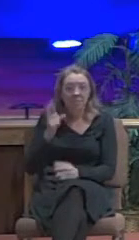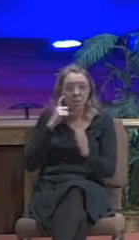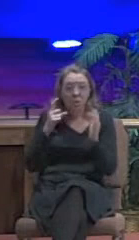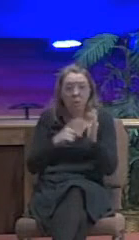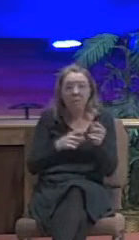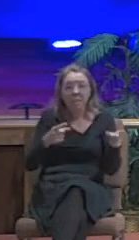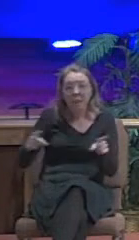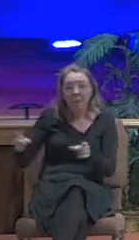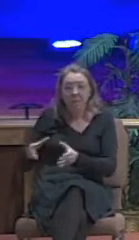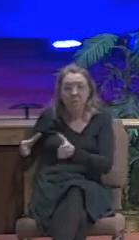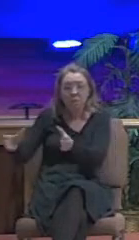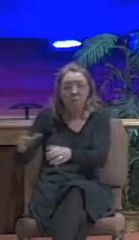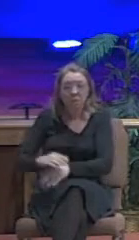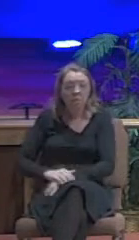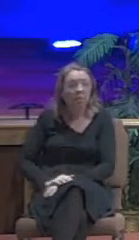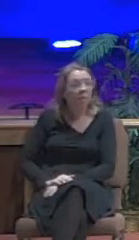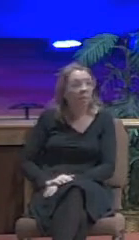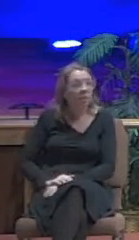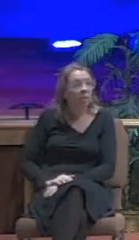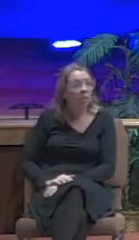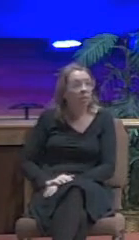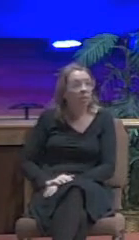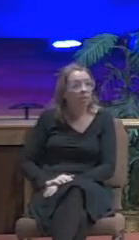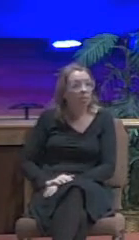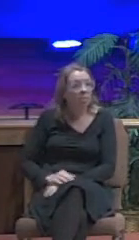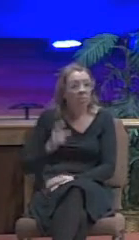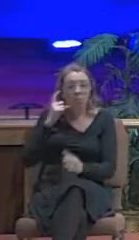Anybody see a few of those kids in the grocery store?